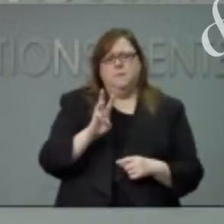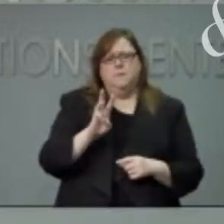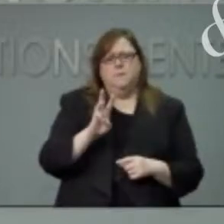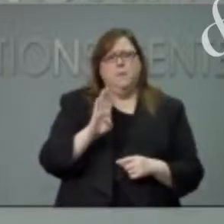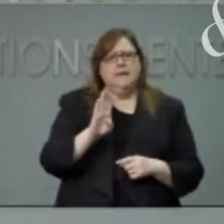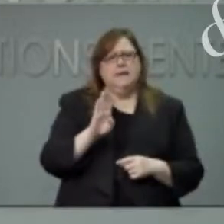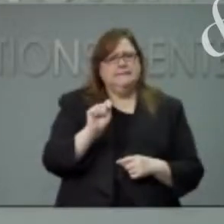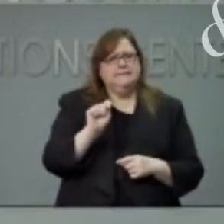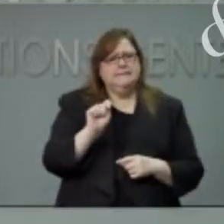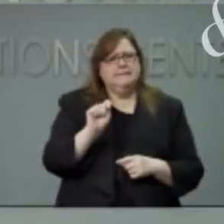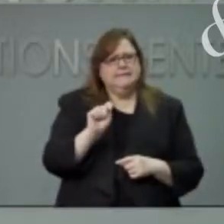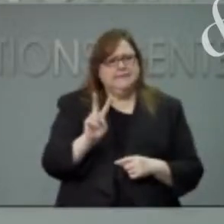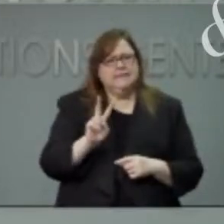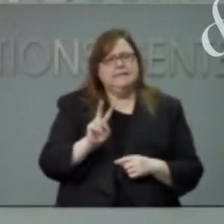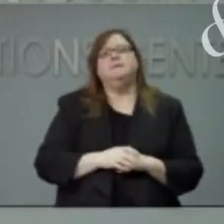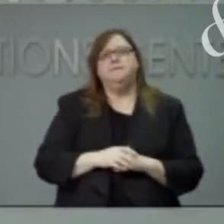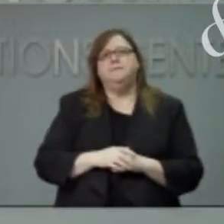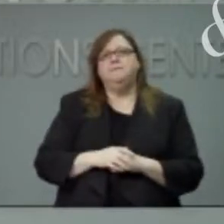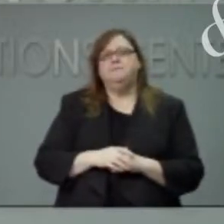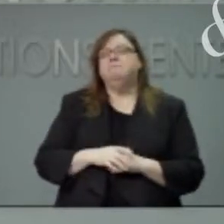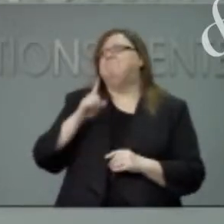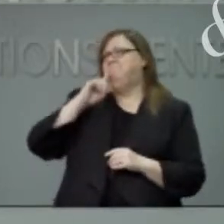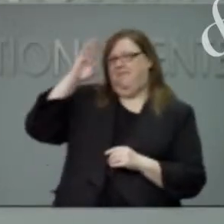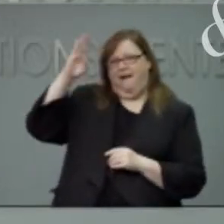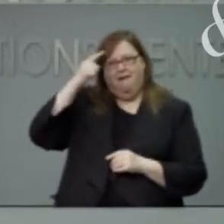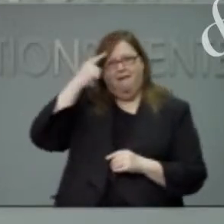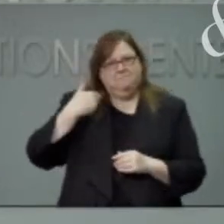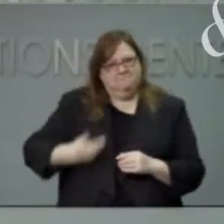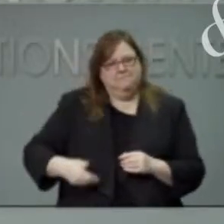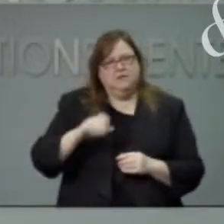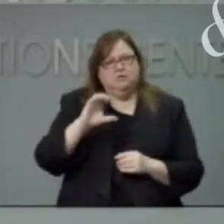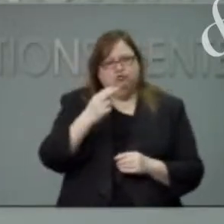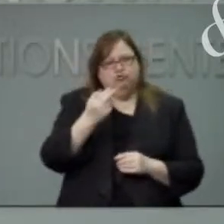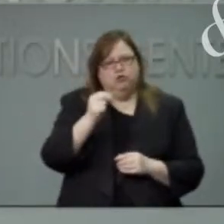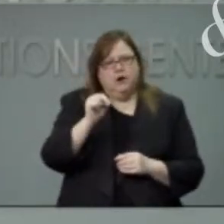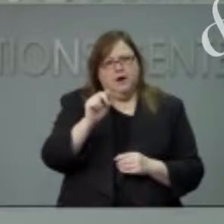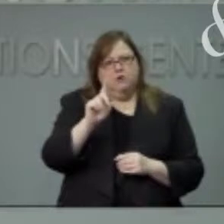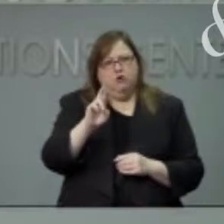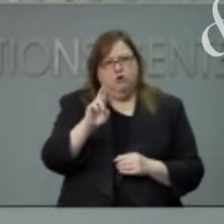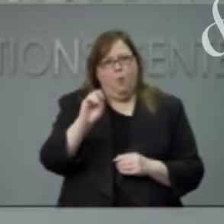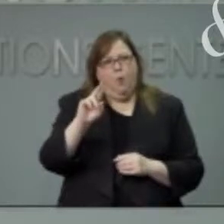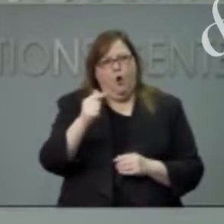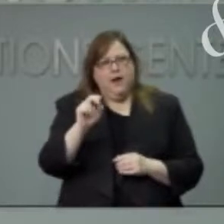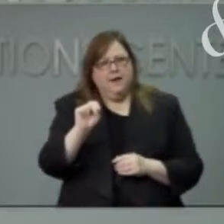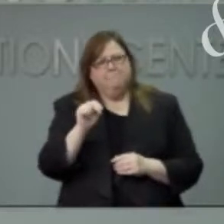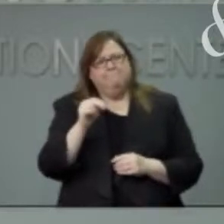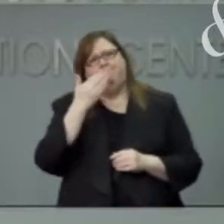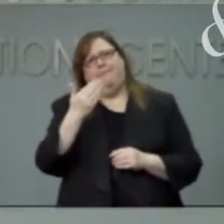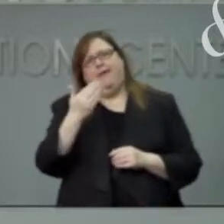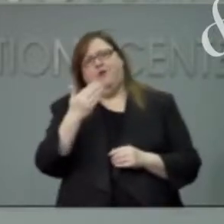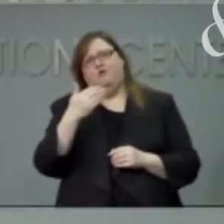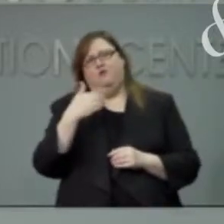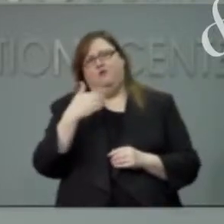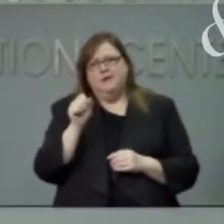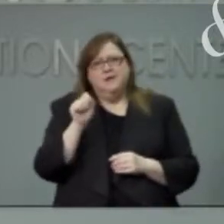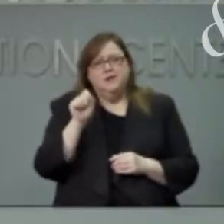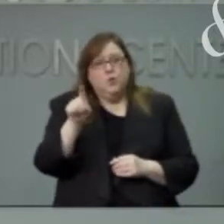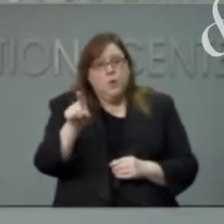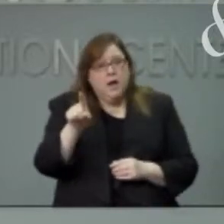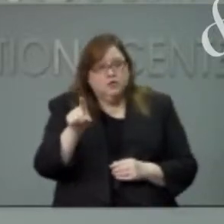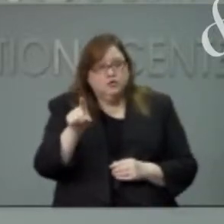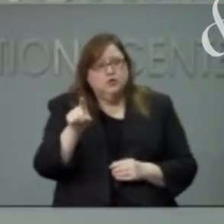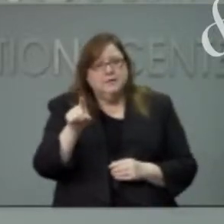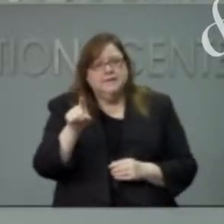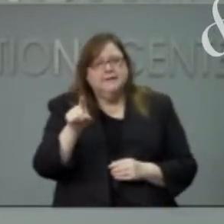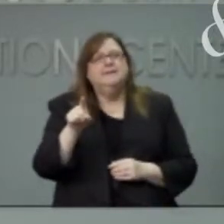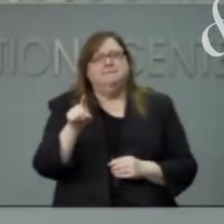Hi, Governor. This is Chandler Morgan from WBTV. Thanks for taking my question. And forgive me as I have a little context here for this one. One